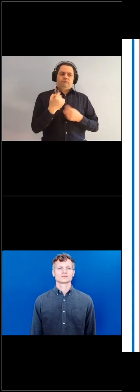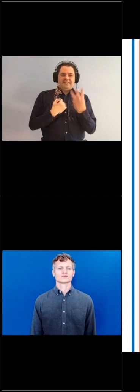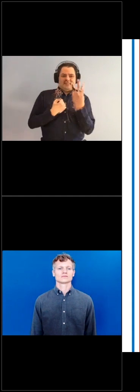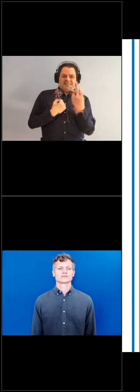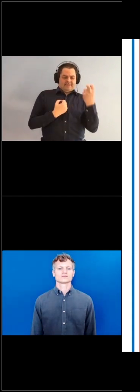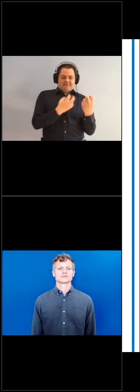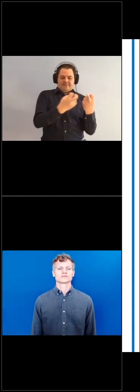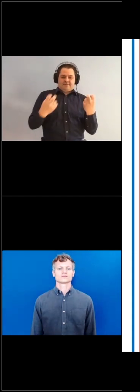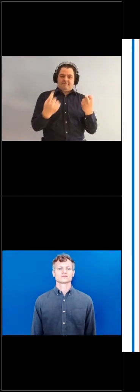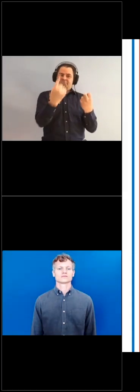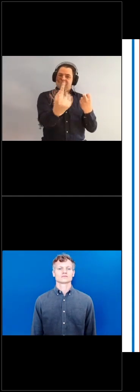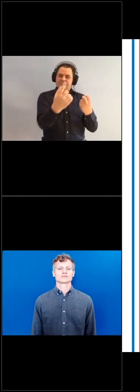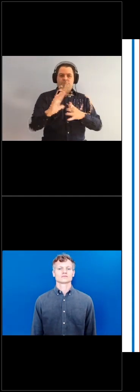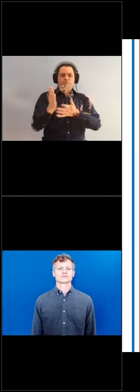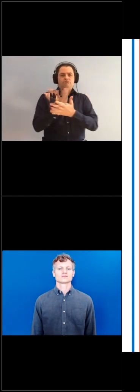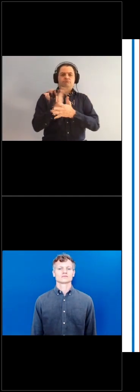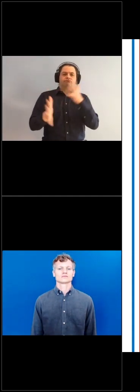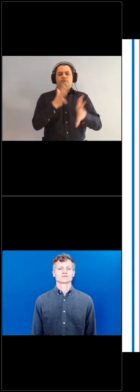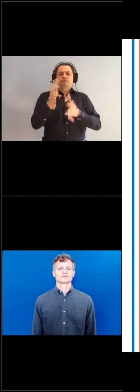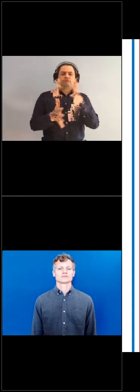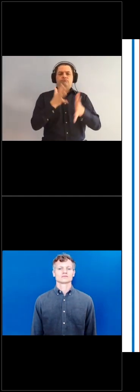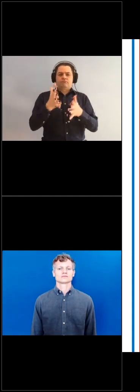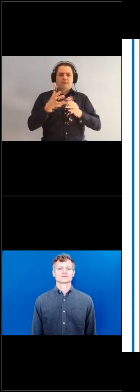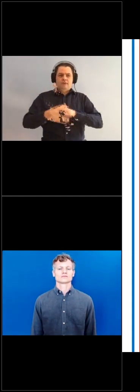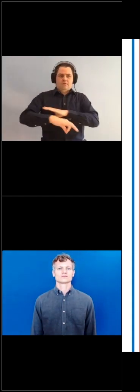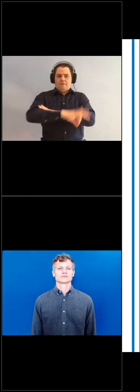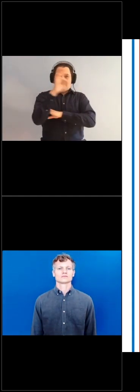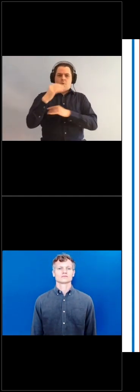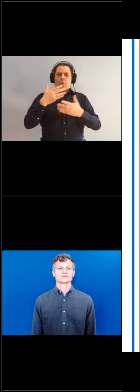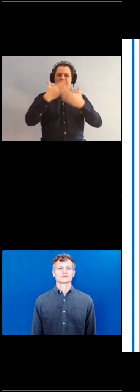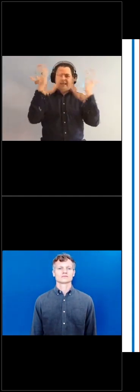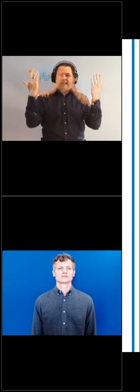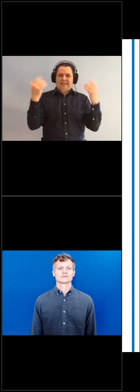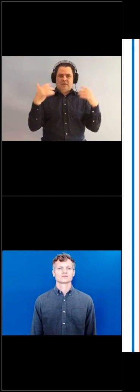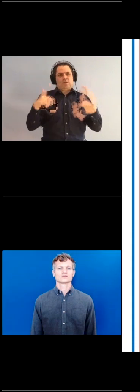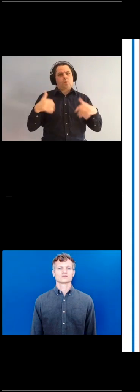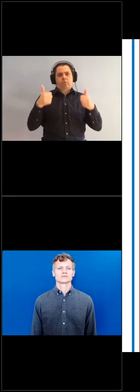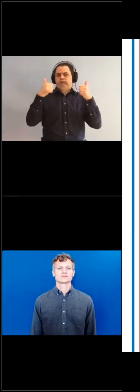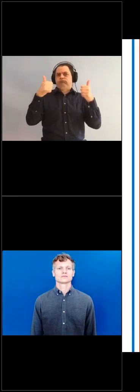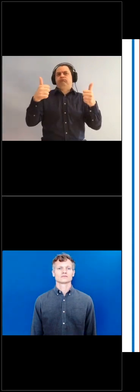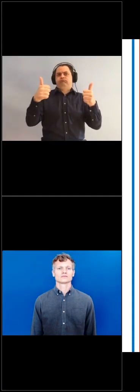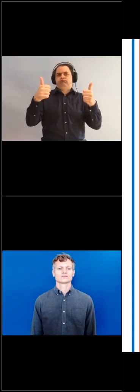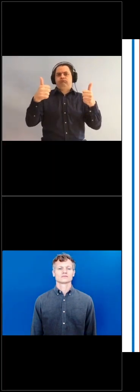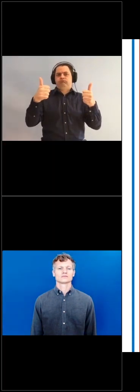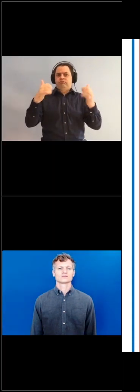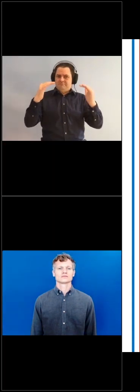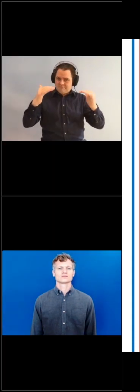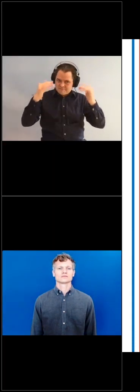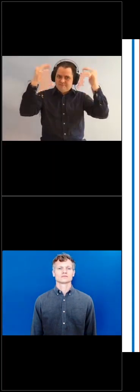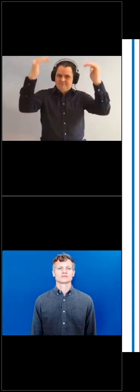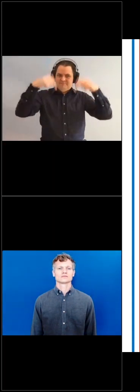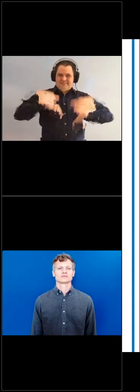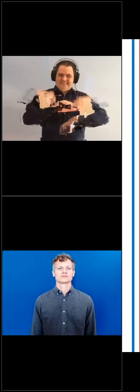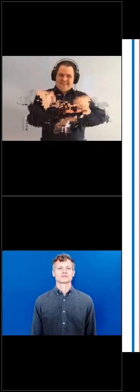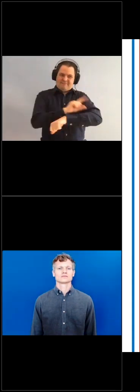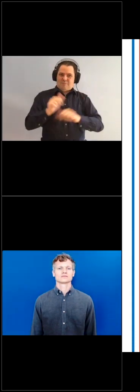daily morning briefings, which of course for us it's a huge step forward. Next slide,